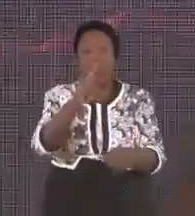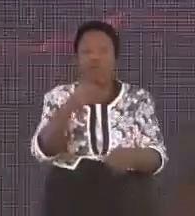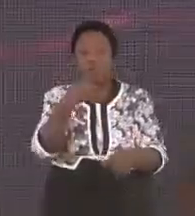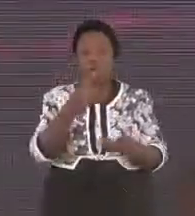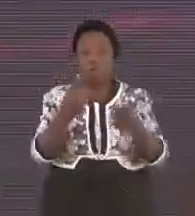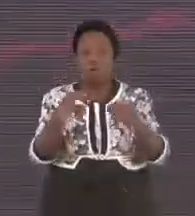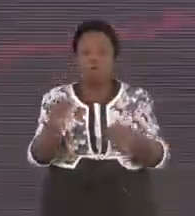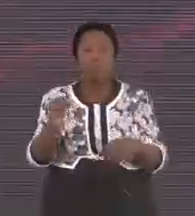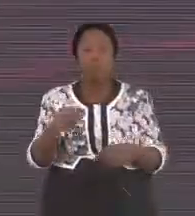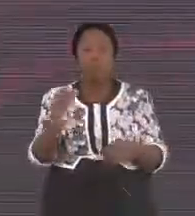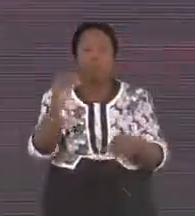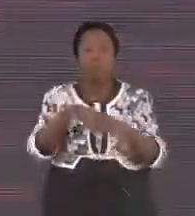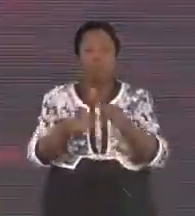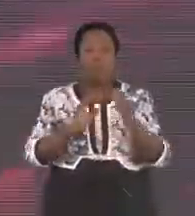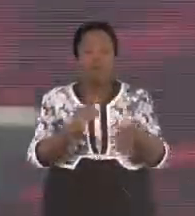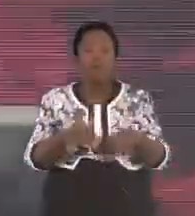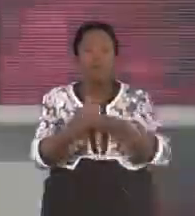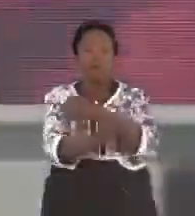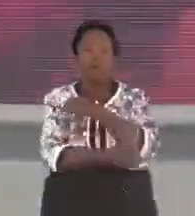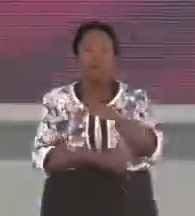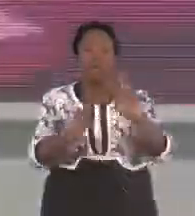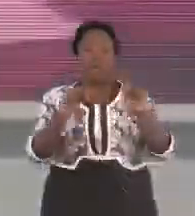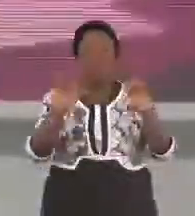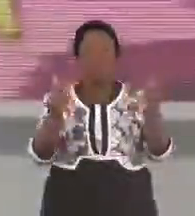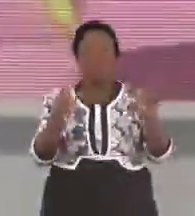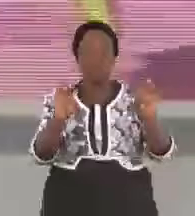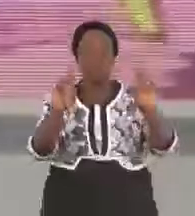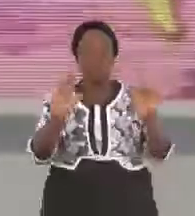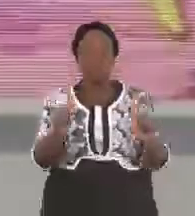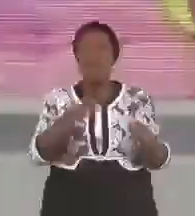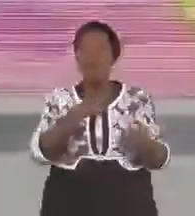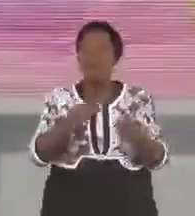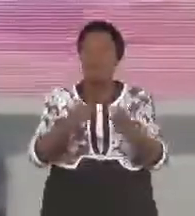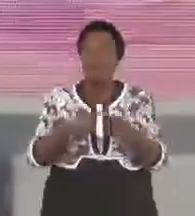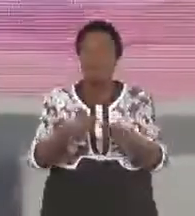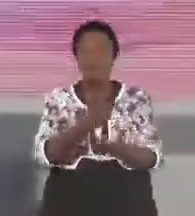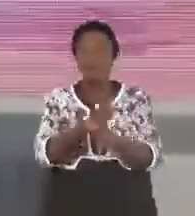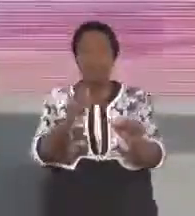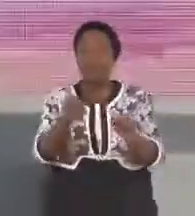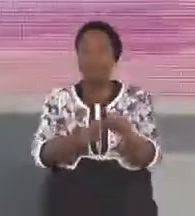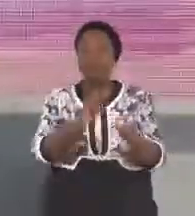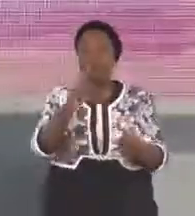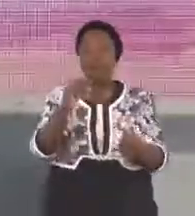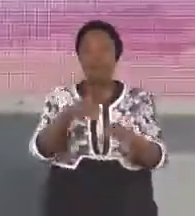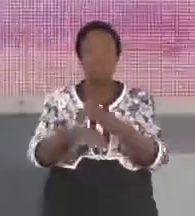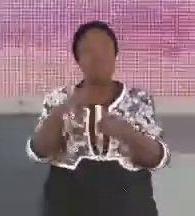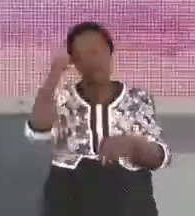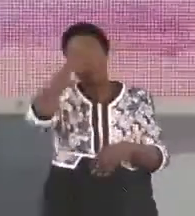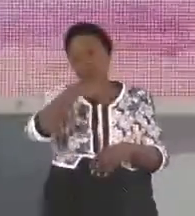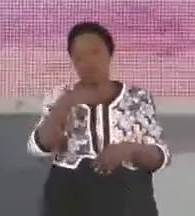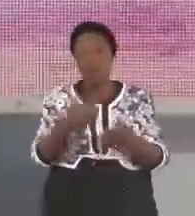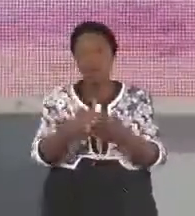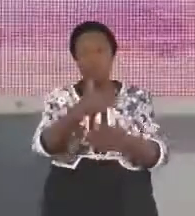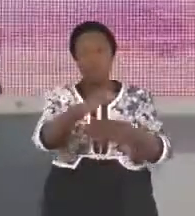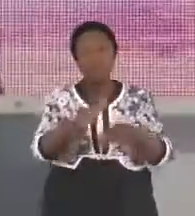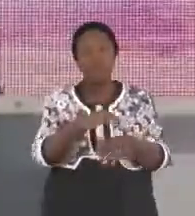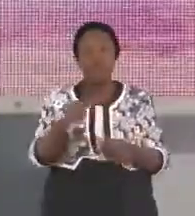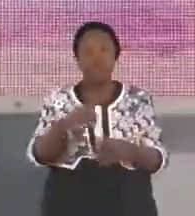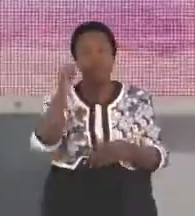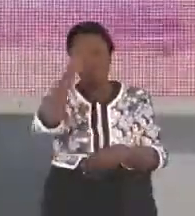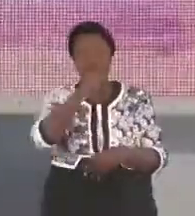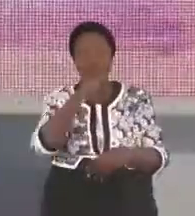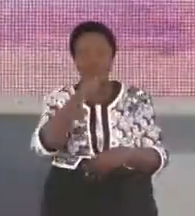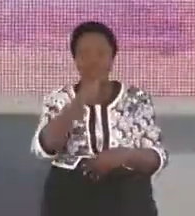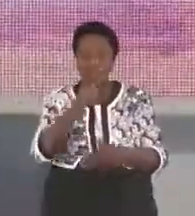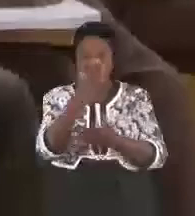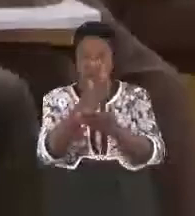country, Nigeria, and liberate everyone in Africa and beyond Africa. Something good